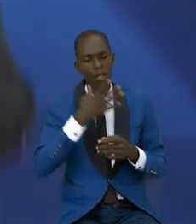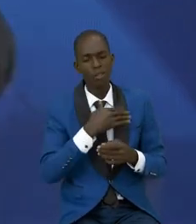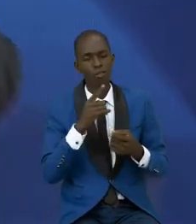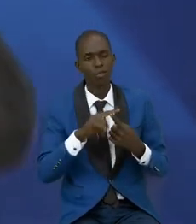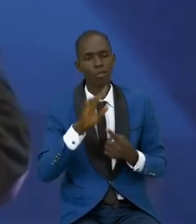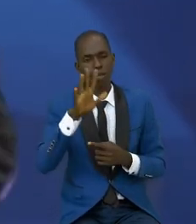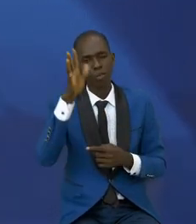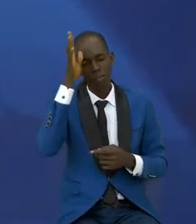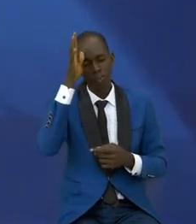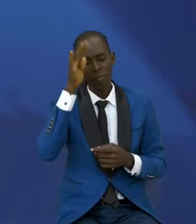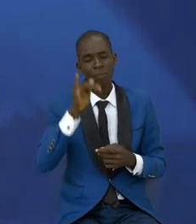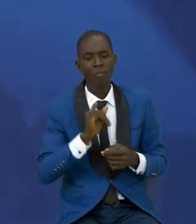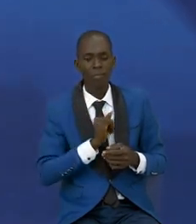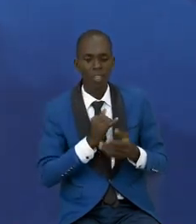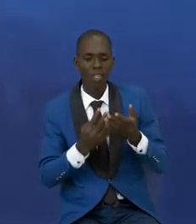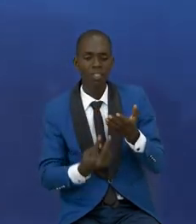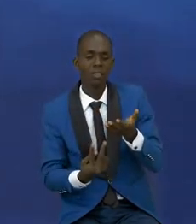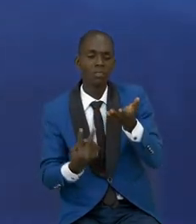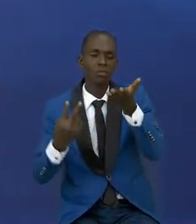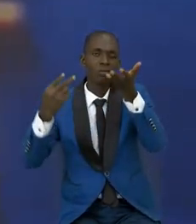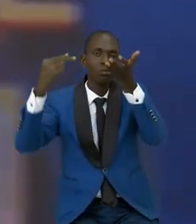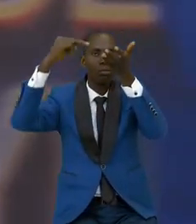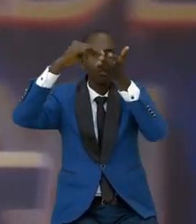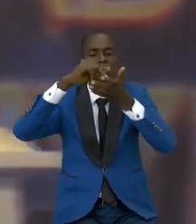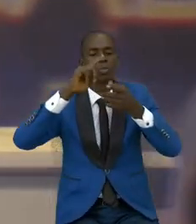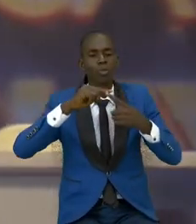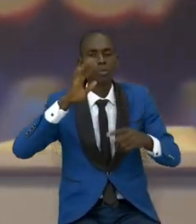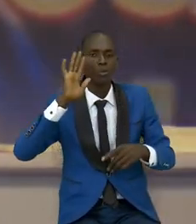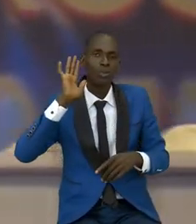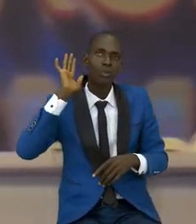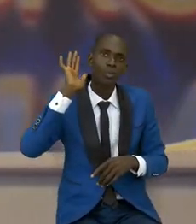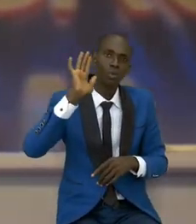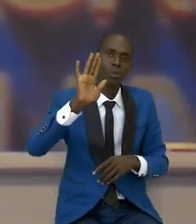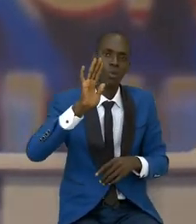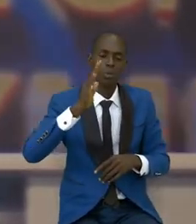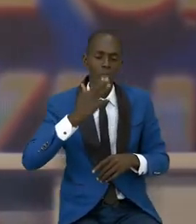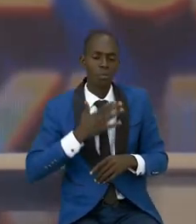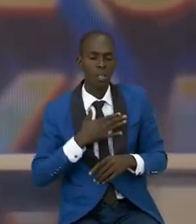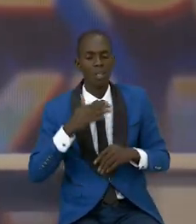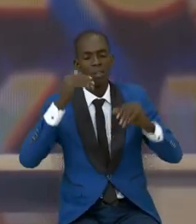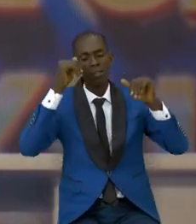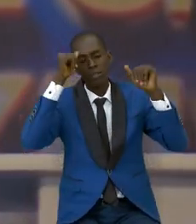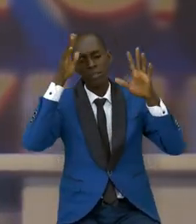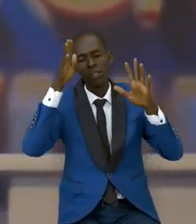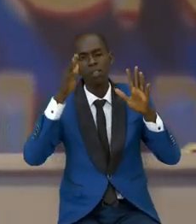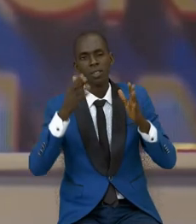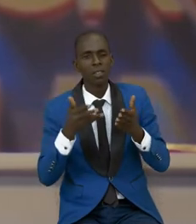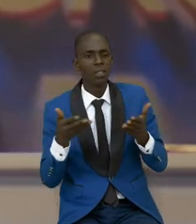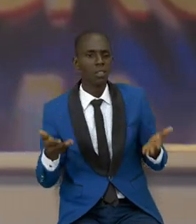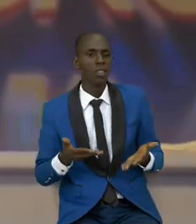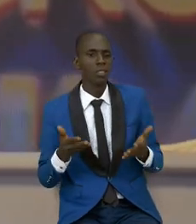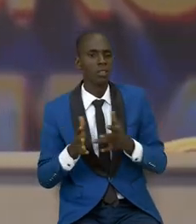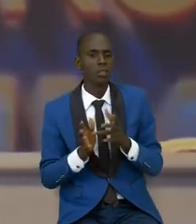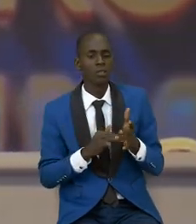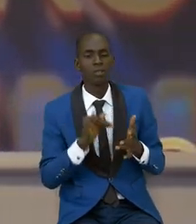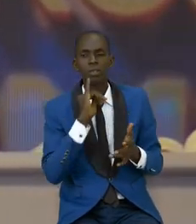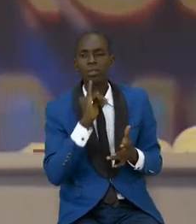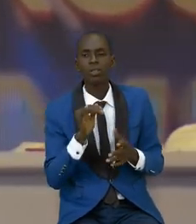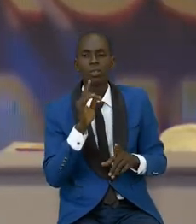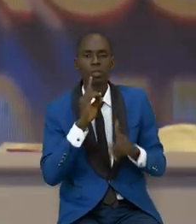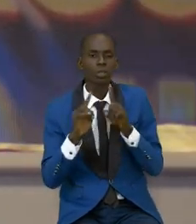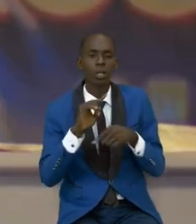I ascend unto my Father and your Father. He's talking about his